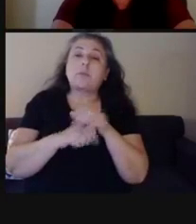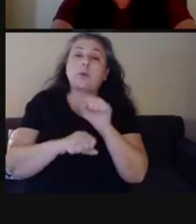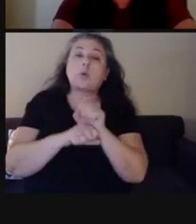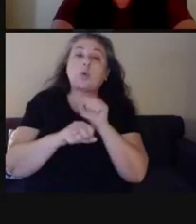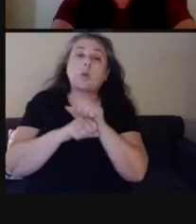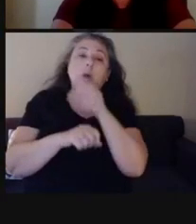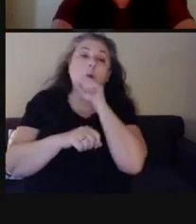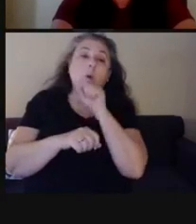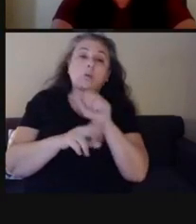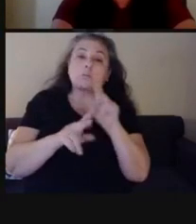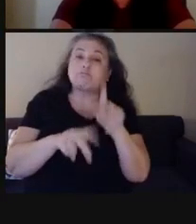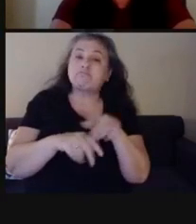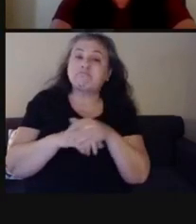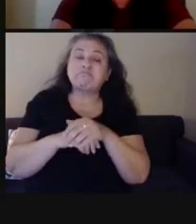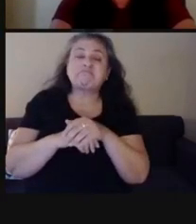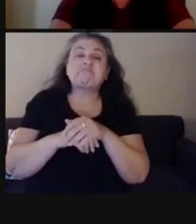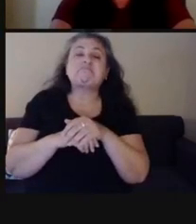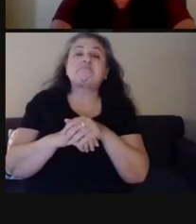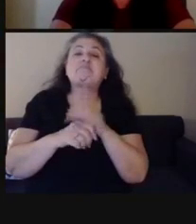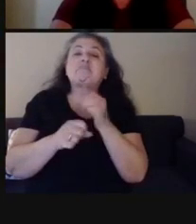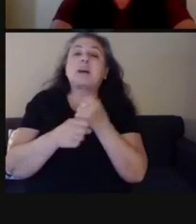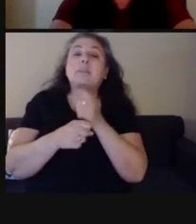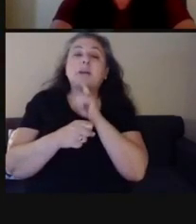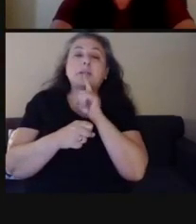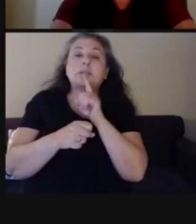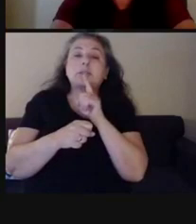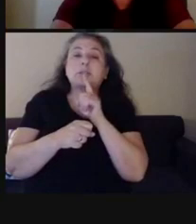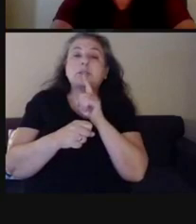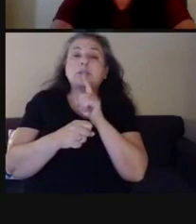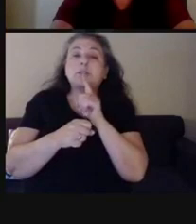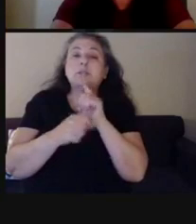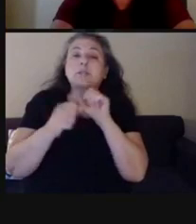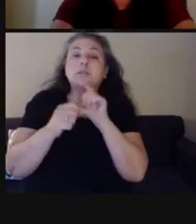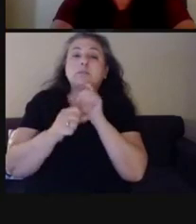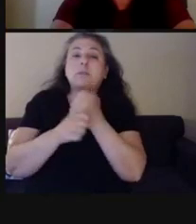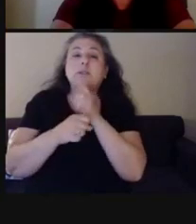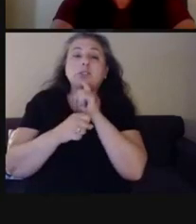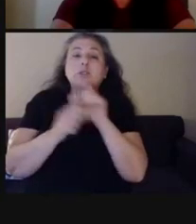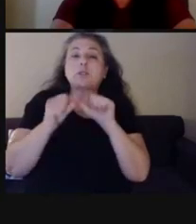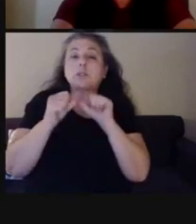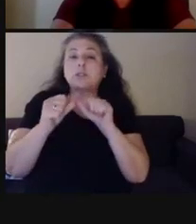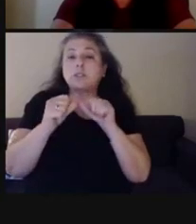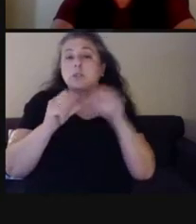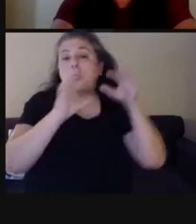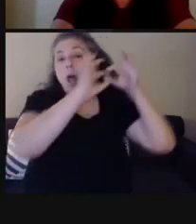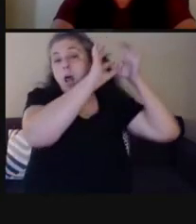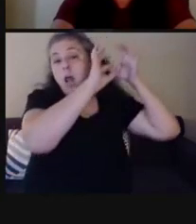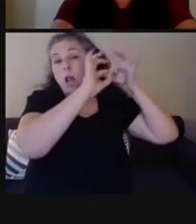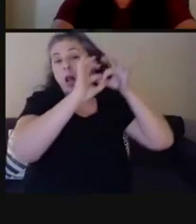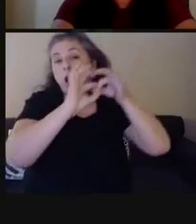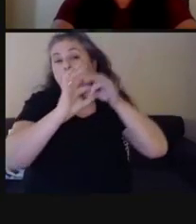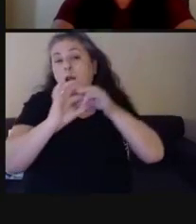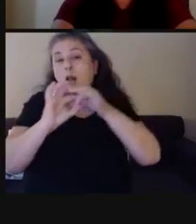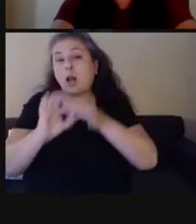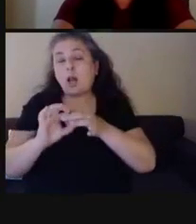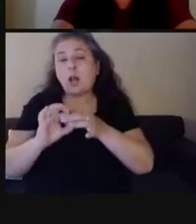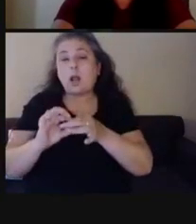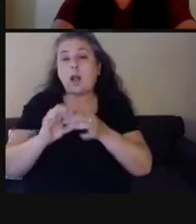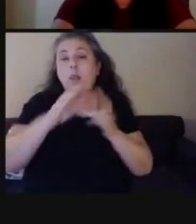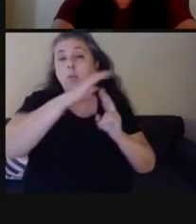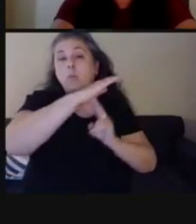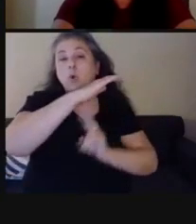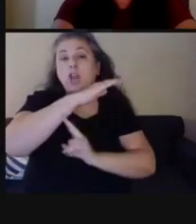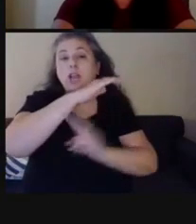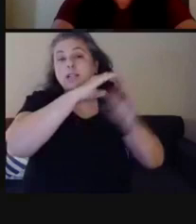elders and maintaining that bridge so that we can transfer our knowledge, our traditional